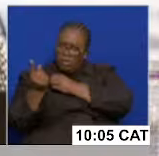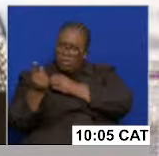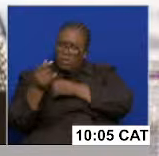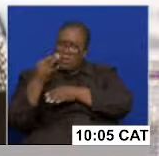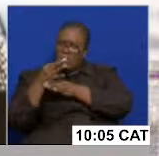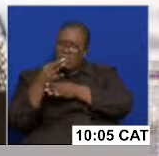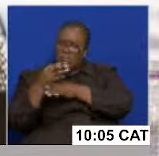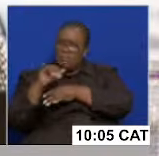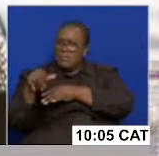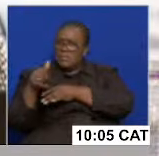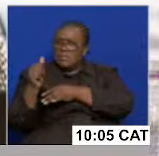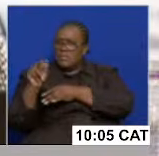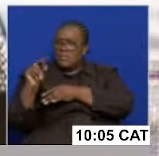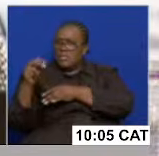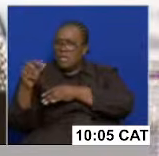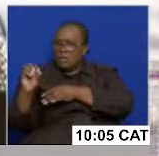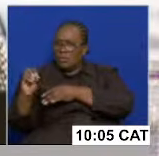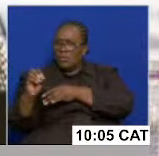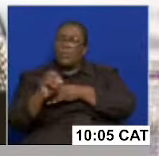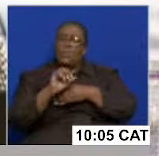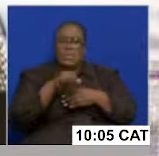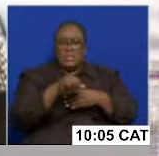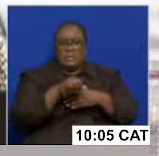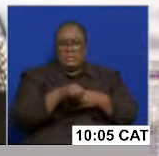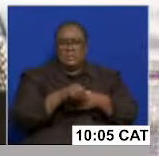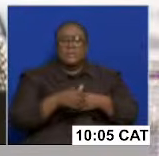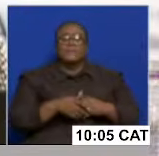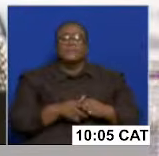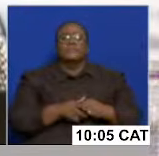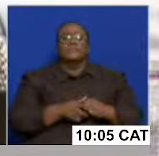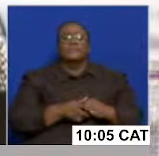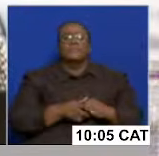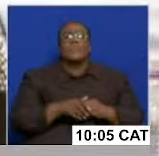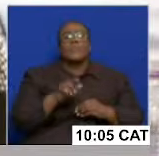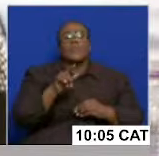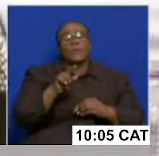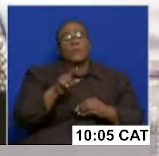Yes. And when you spoke, please continue.